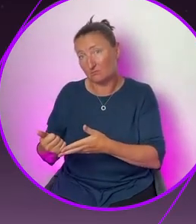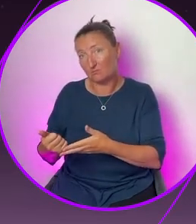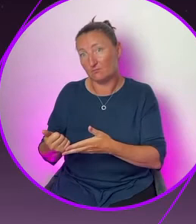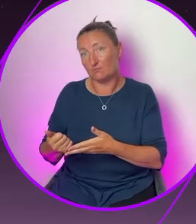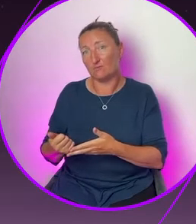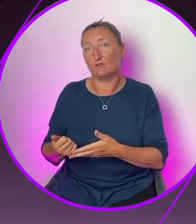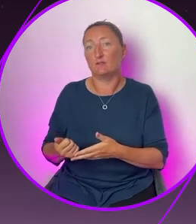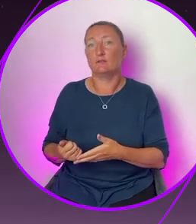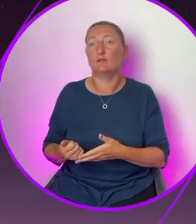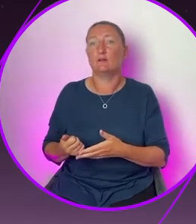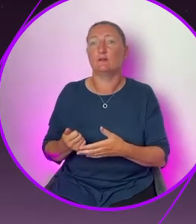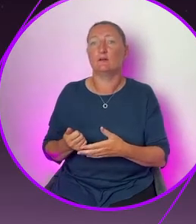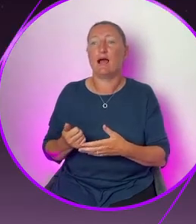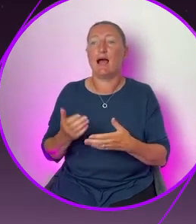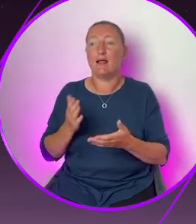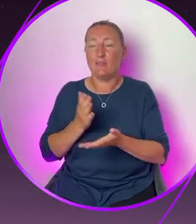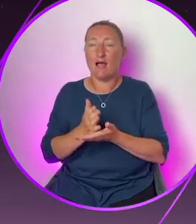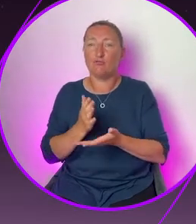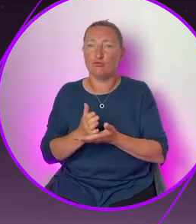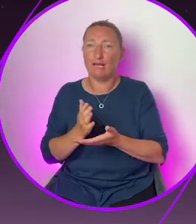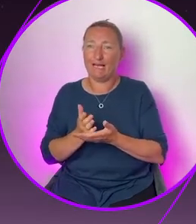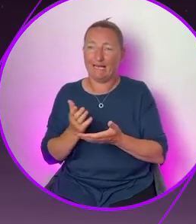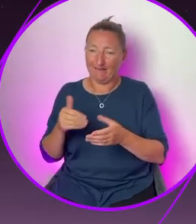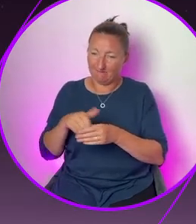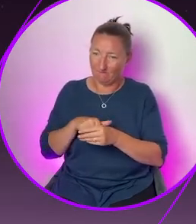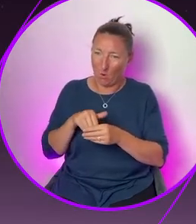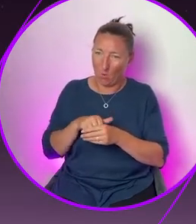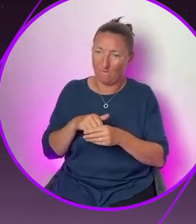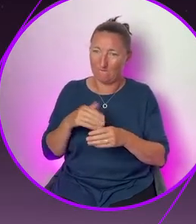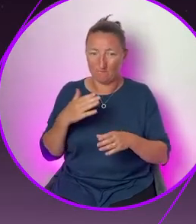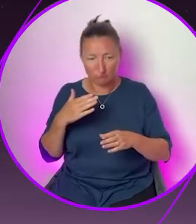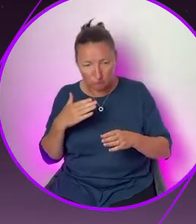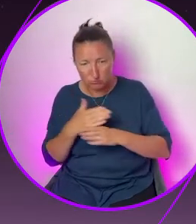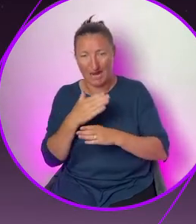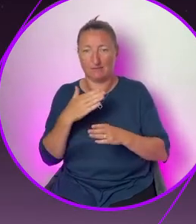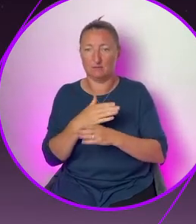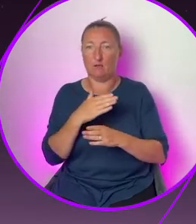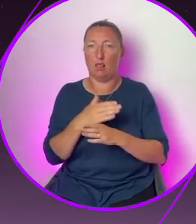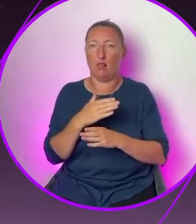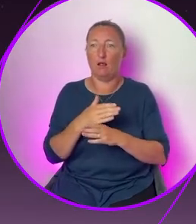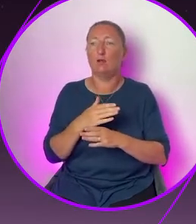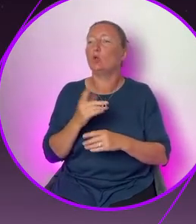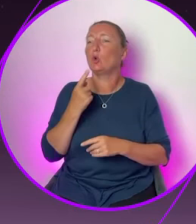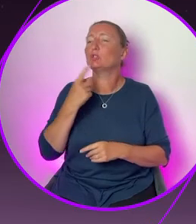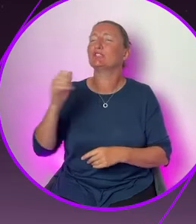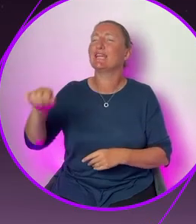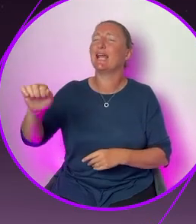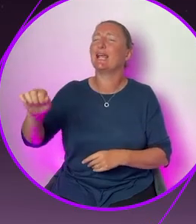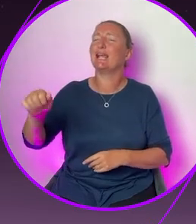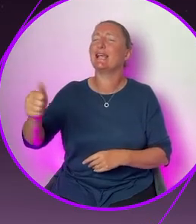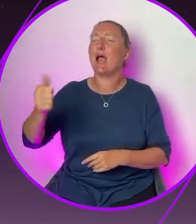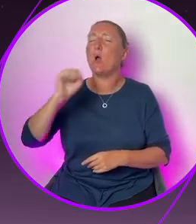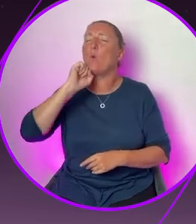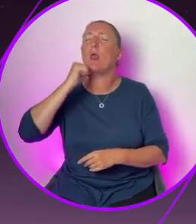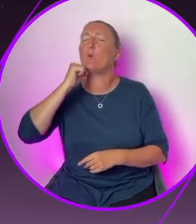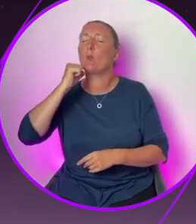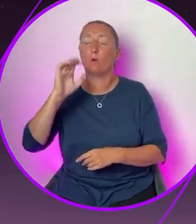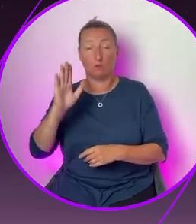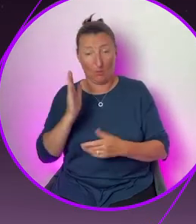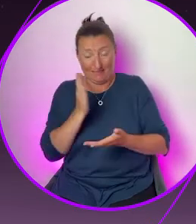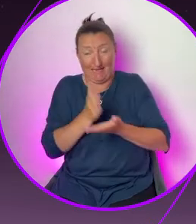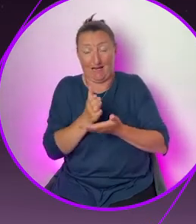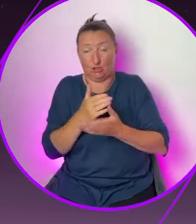kind of evolves these practices rather than simply paying lip service to them. The